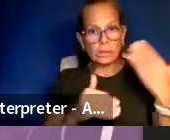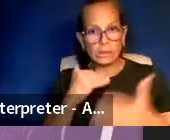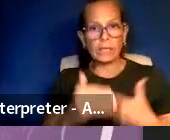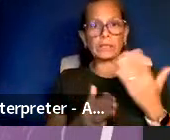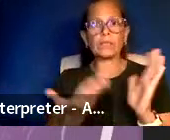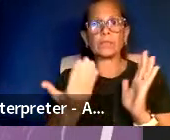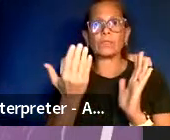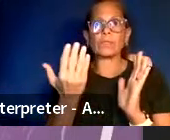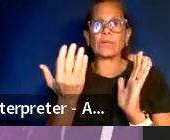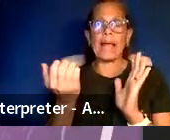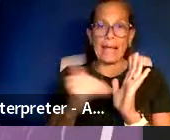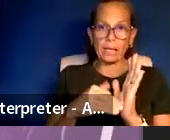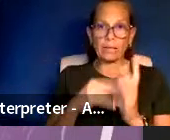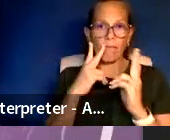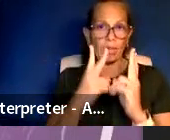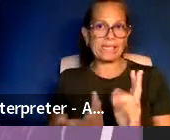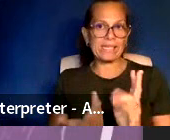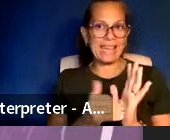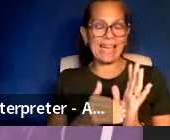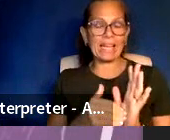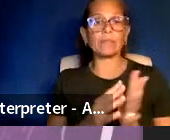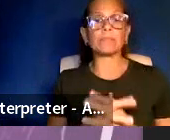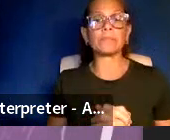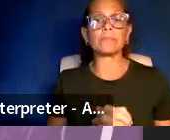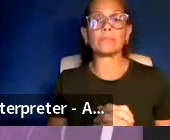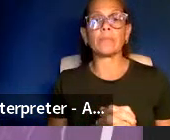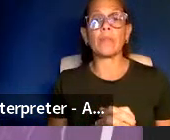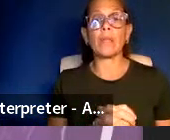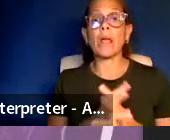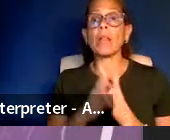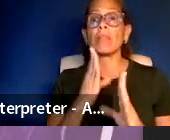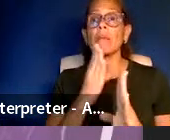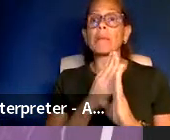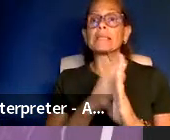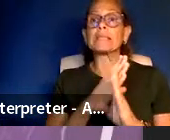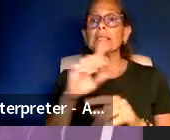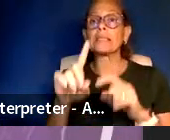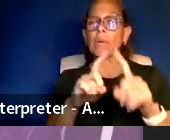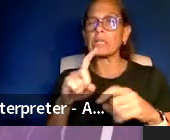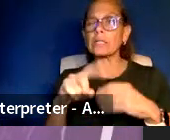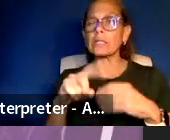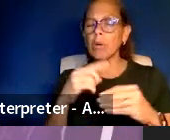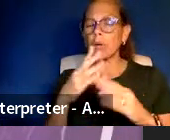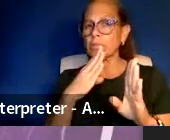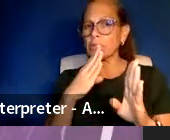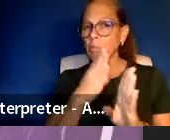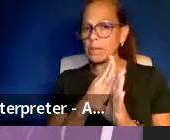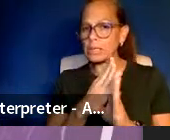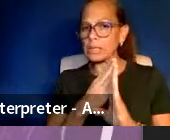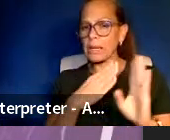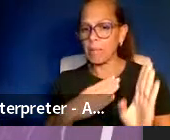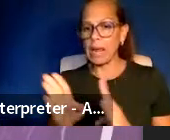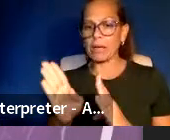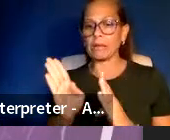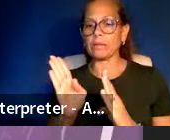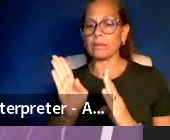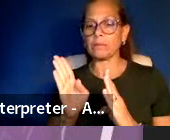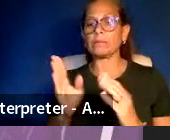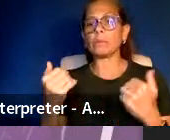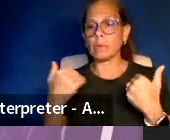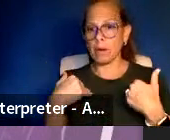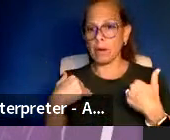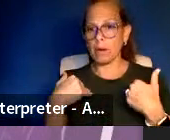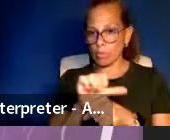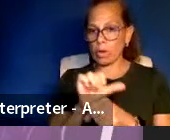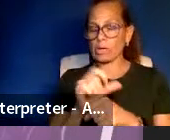we appreciate it. Just the note on the buses and the questions around the buses and the planning there. We have worked and